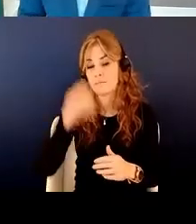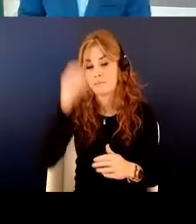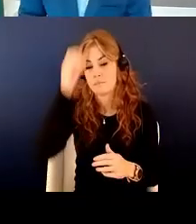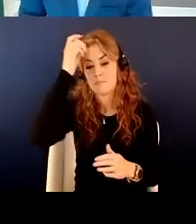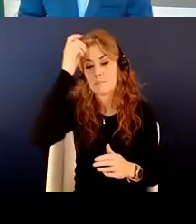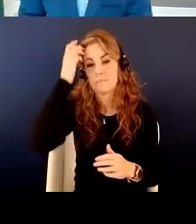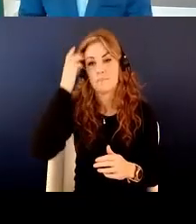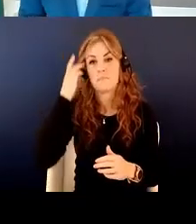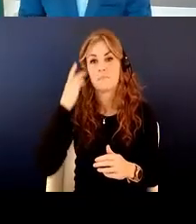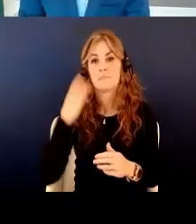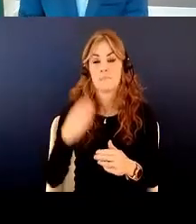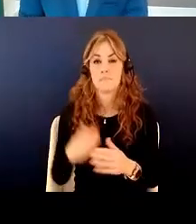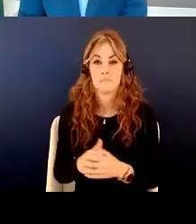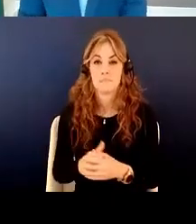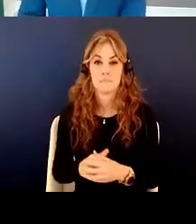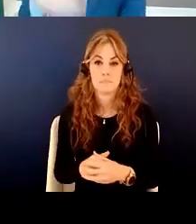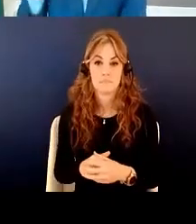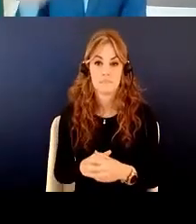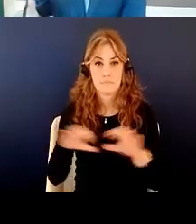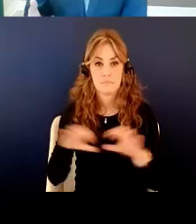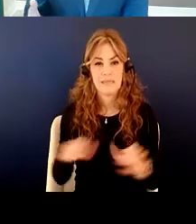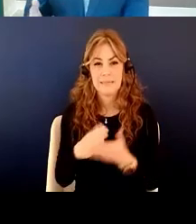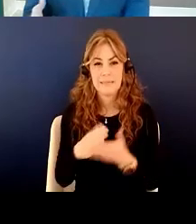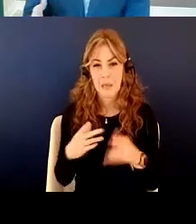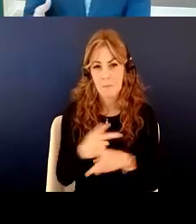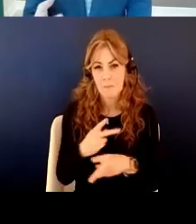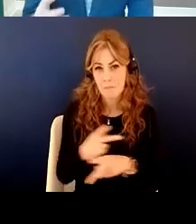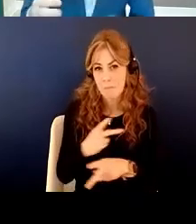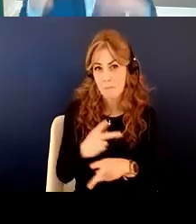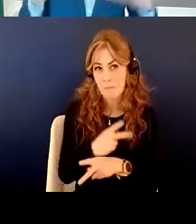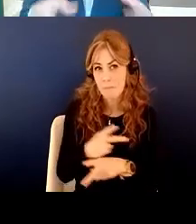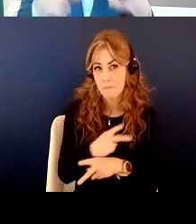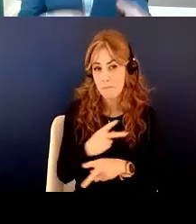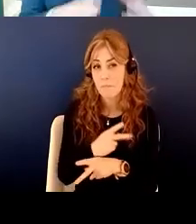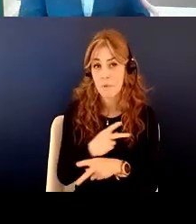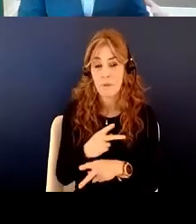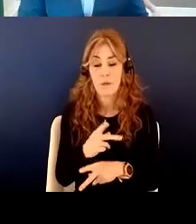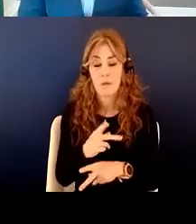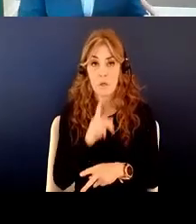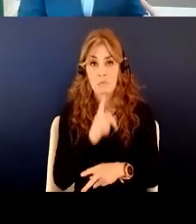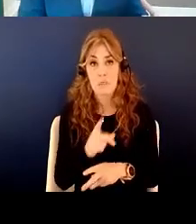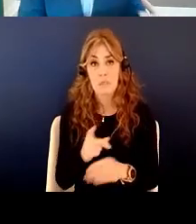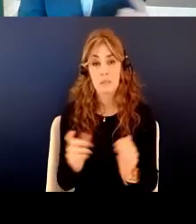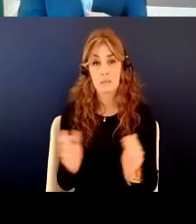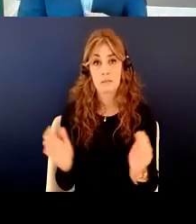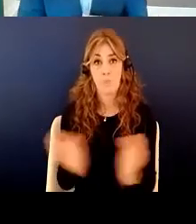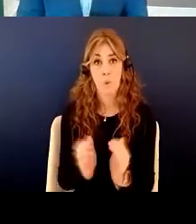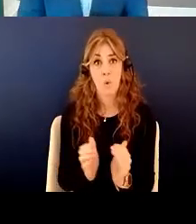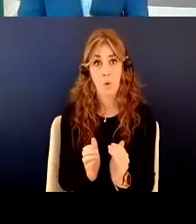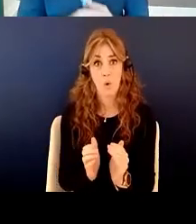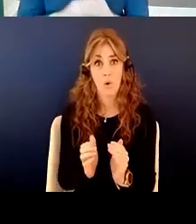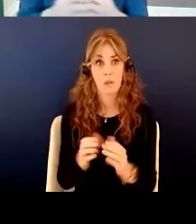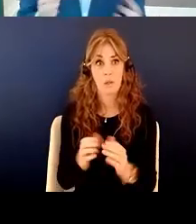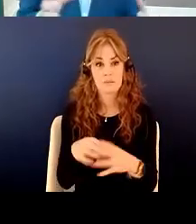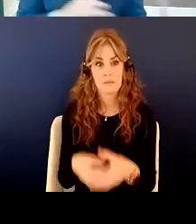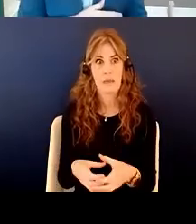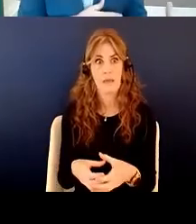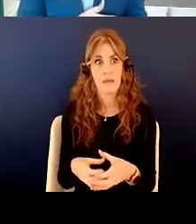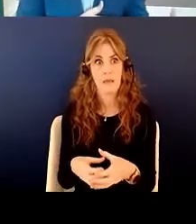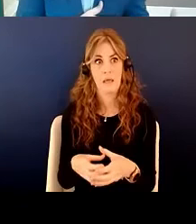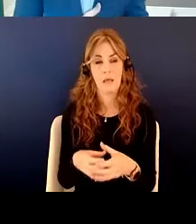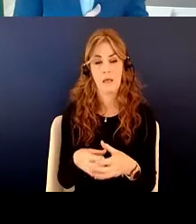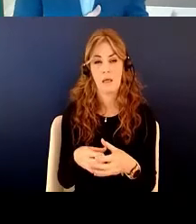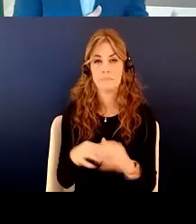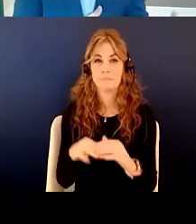1981 did some calculations and determined that when you have really small samples, so samples